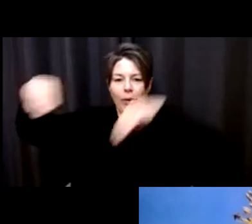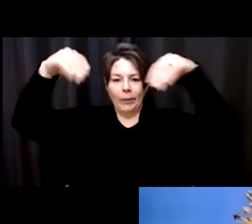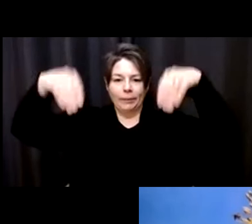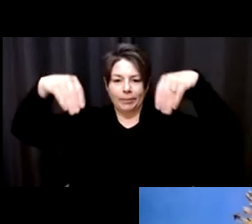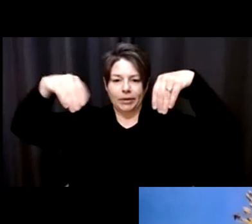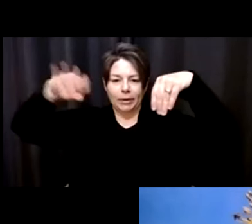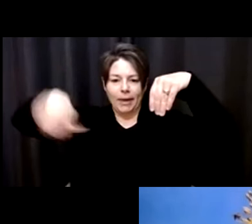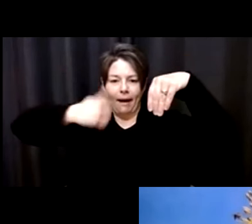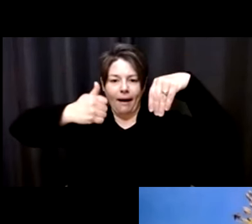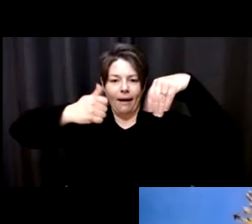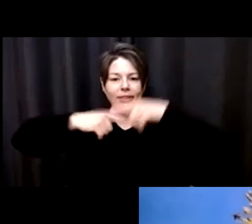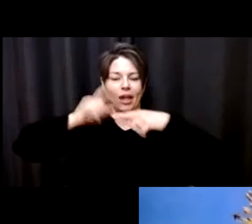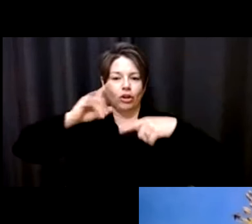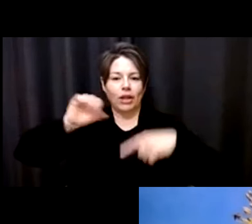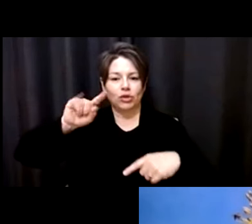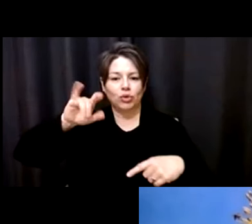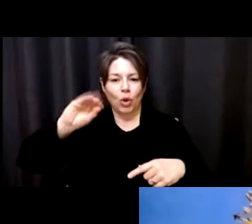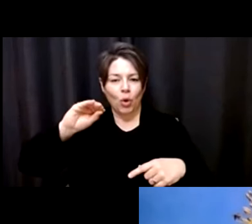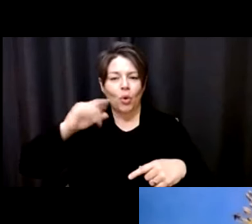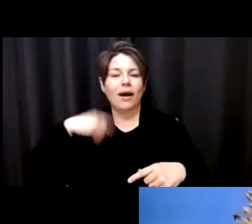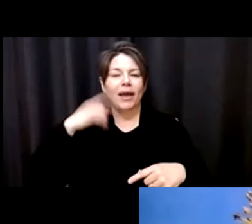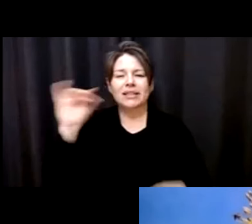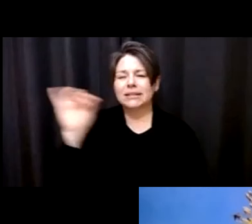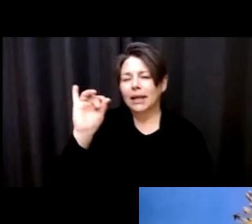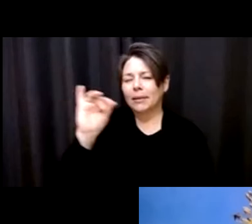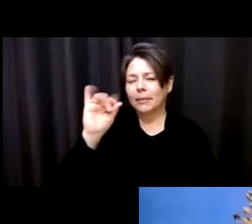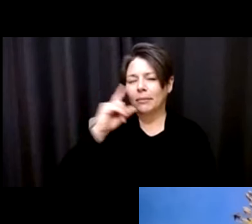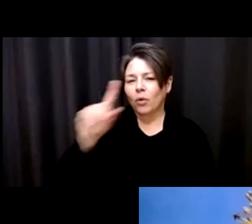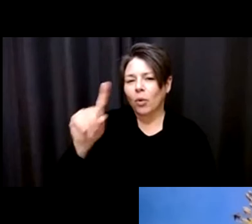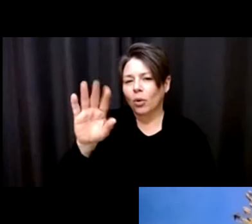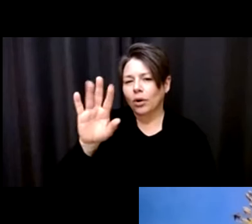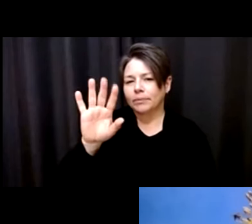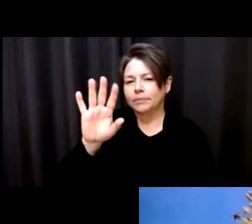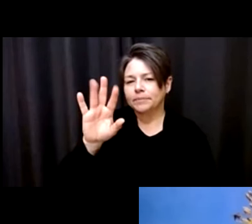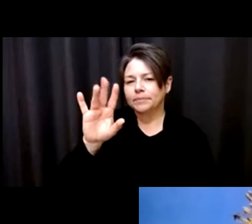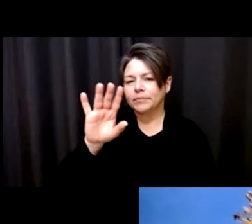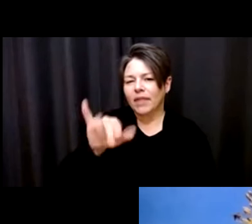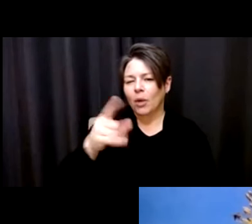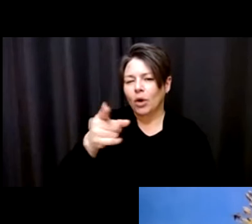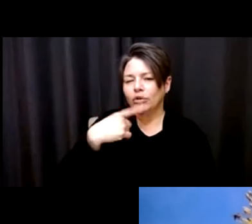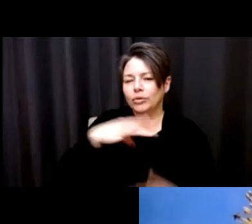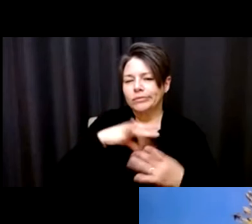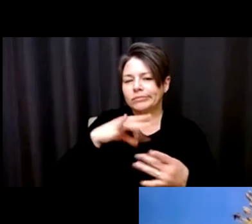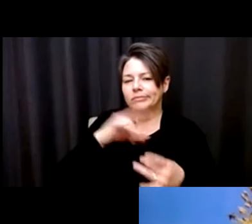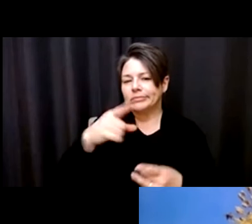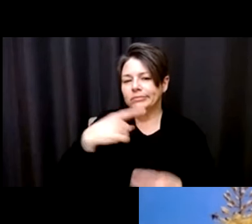studio. And I think we probably did the same thing for the one you're talking about.